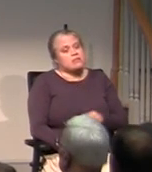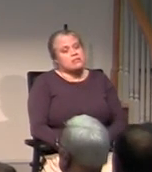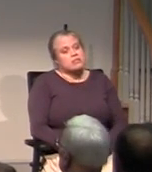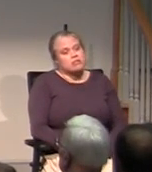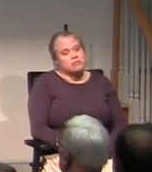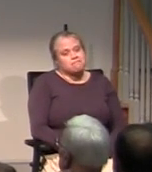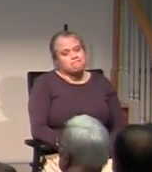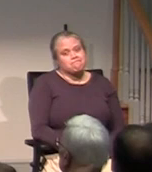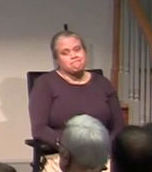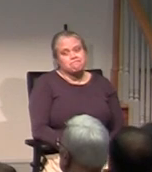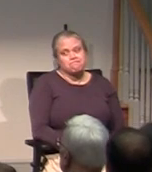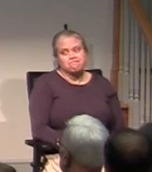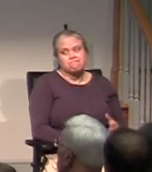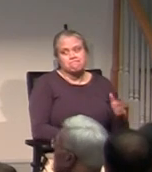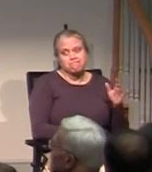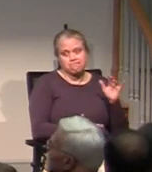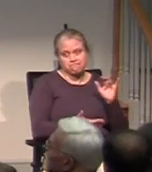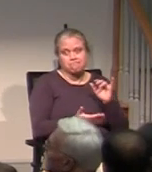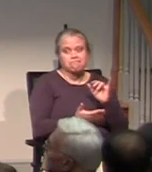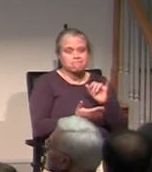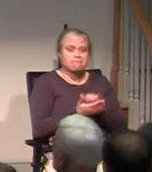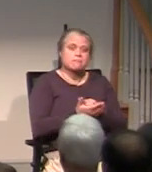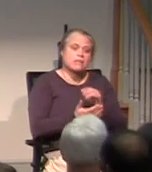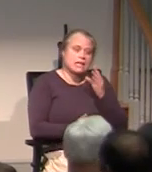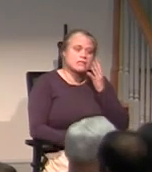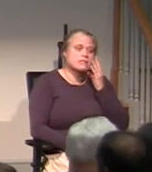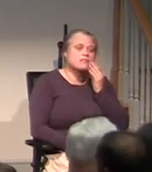that's largely been the experience since